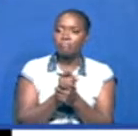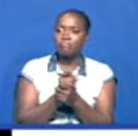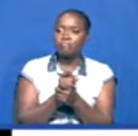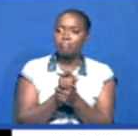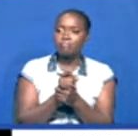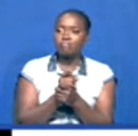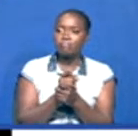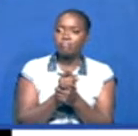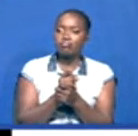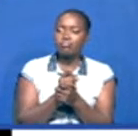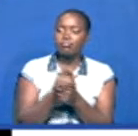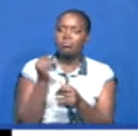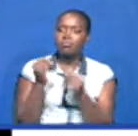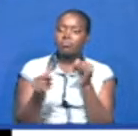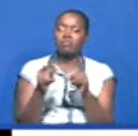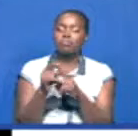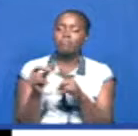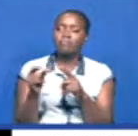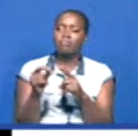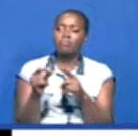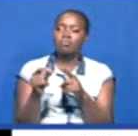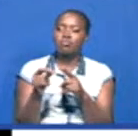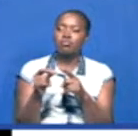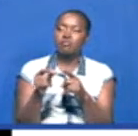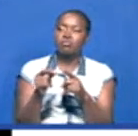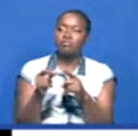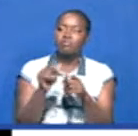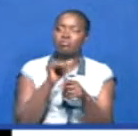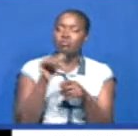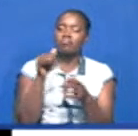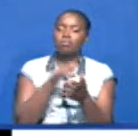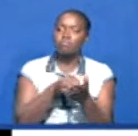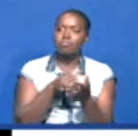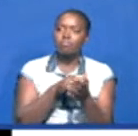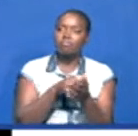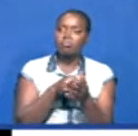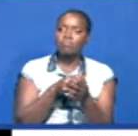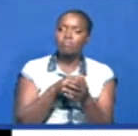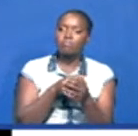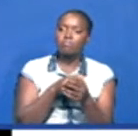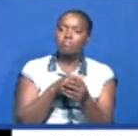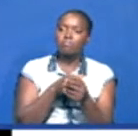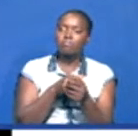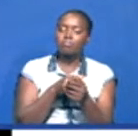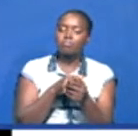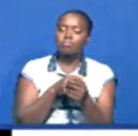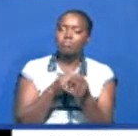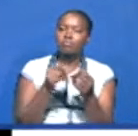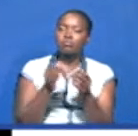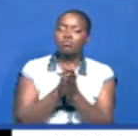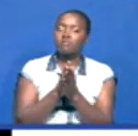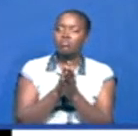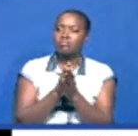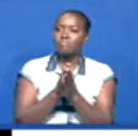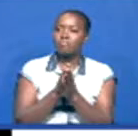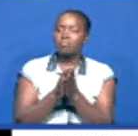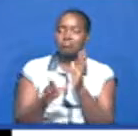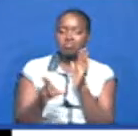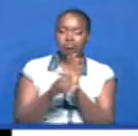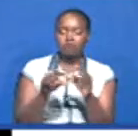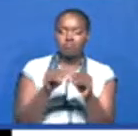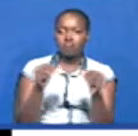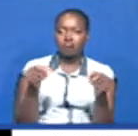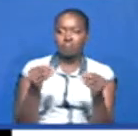My parting shot, those involved in unethical business activities,